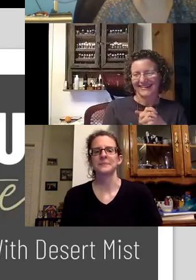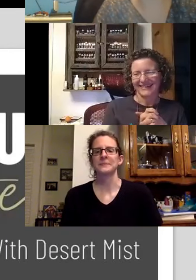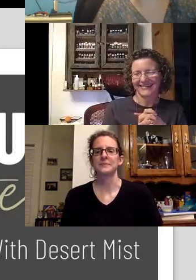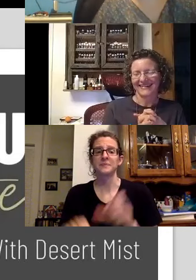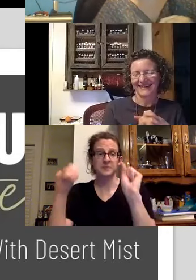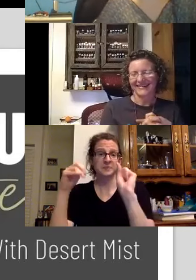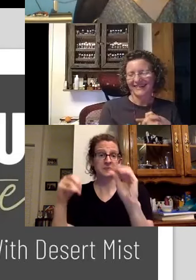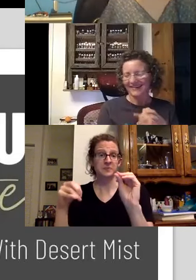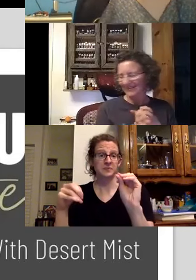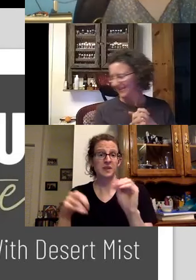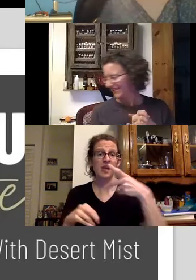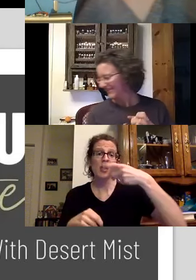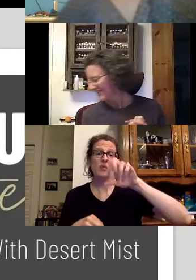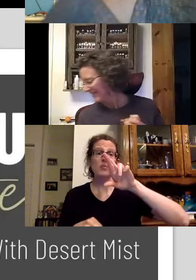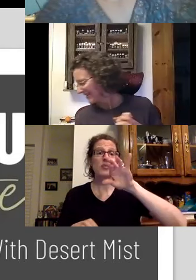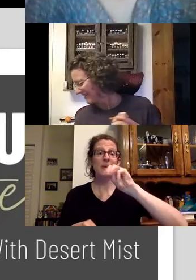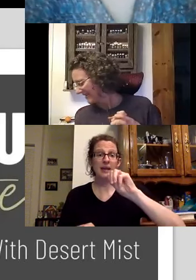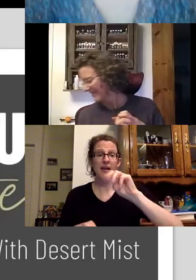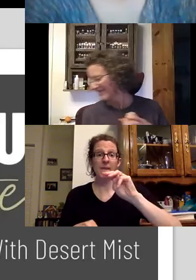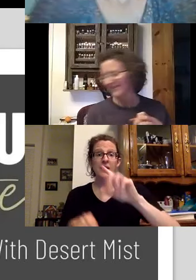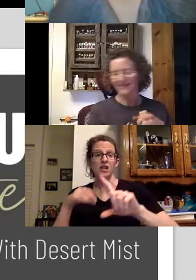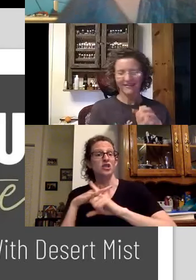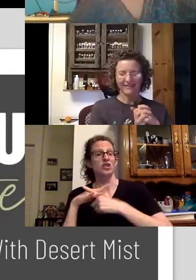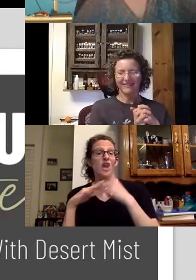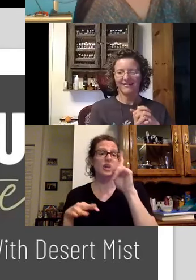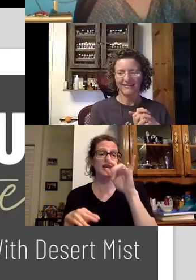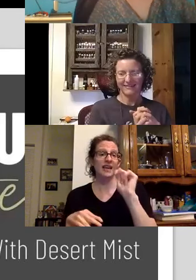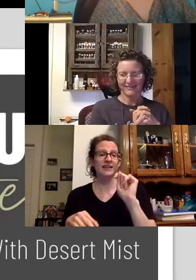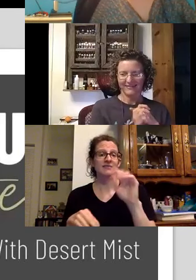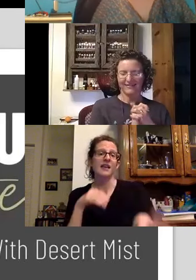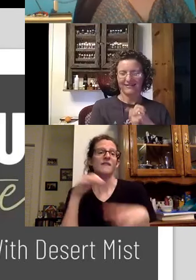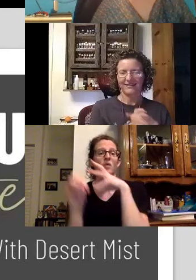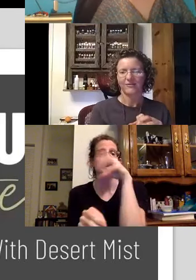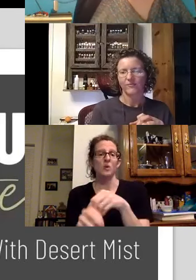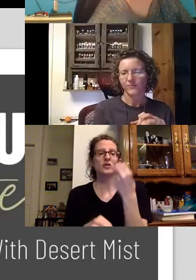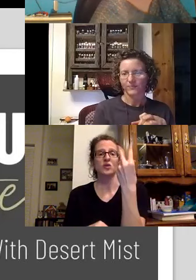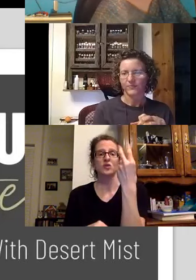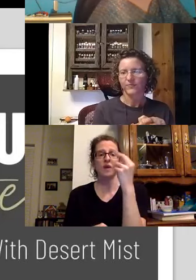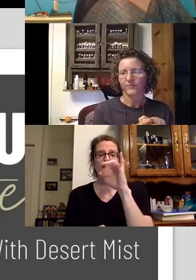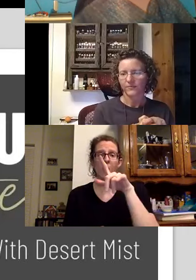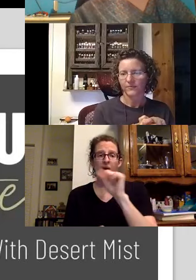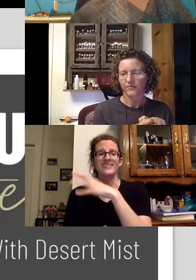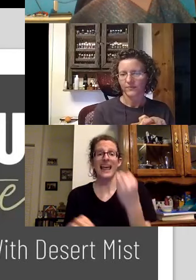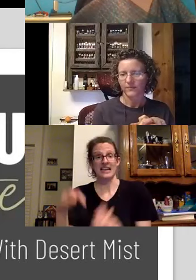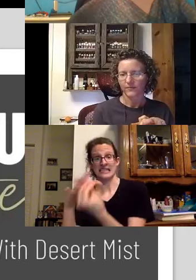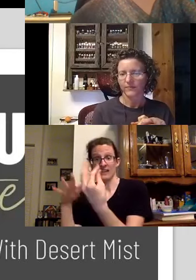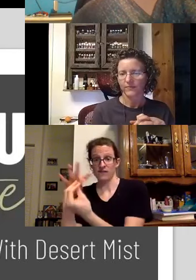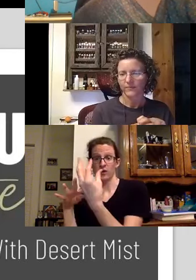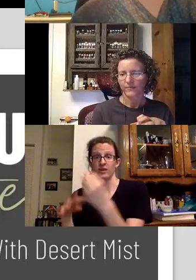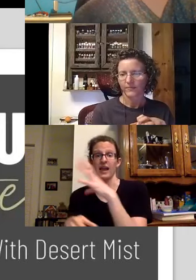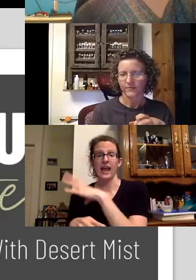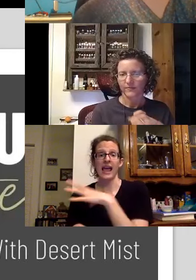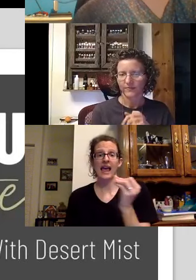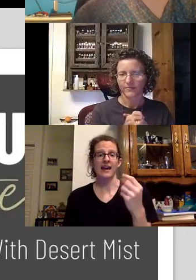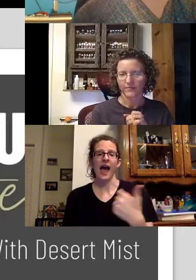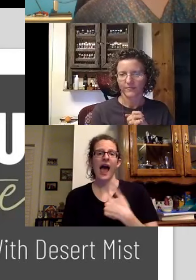So the premium starter kit comes with 12 essential oils and a diffuser. And I don't have